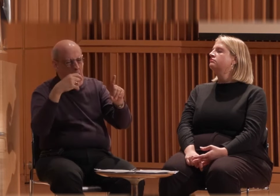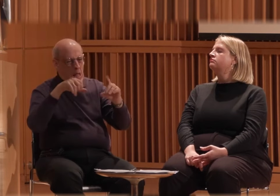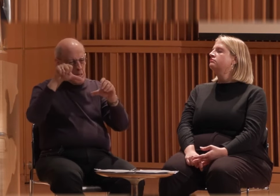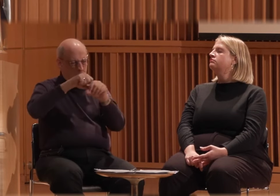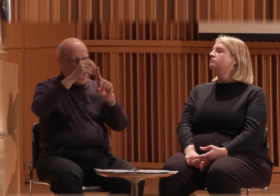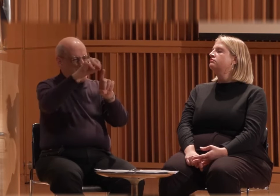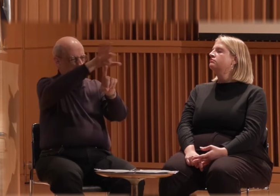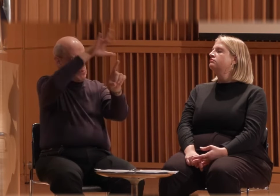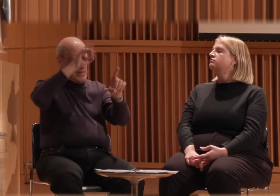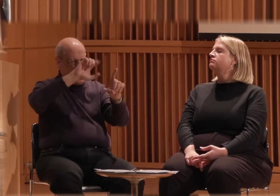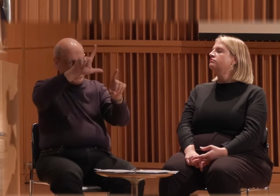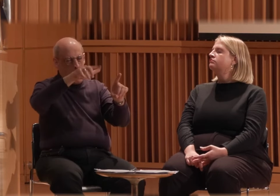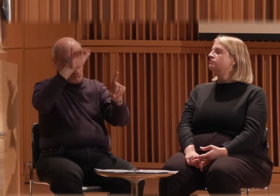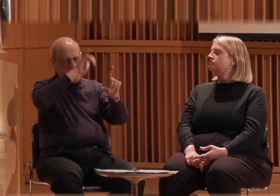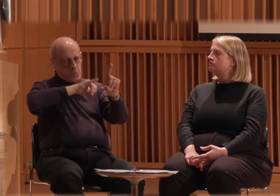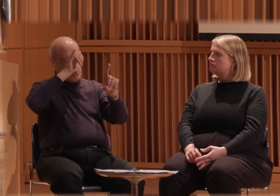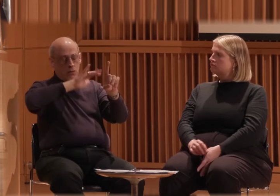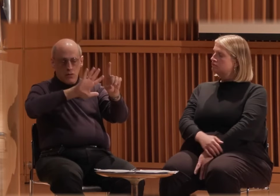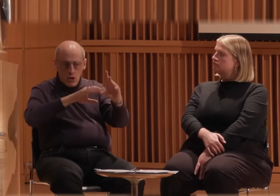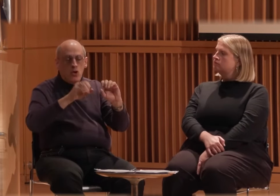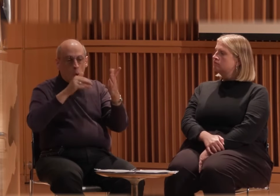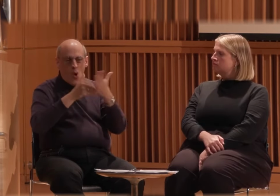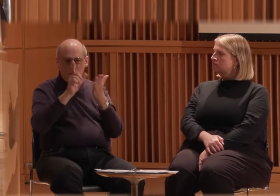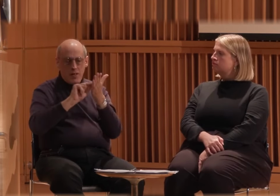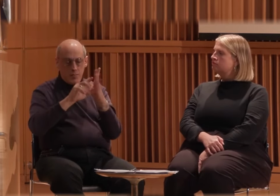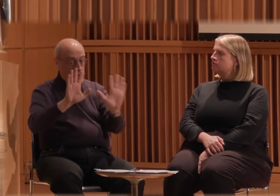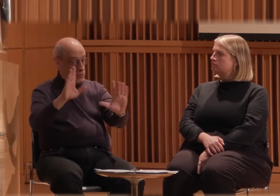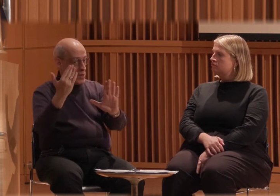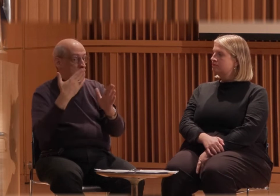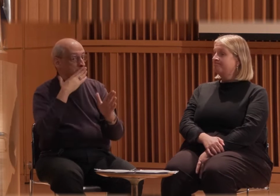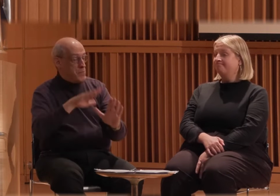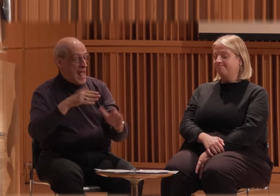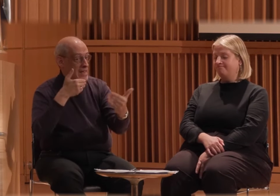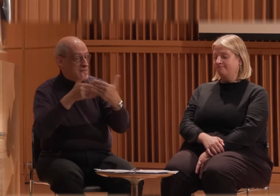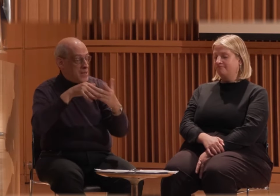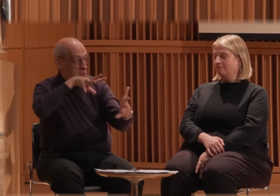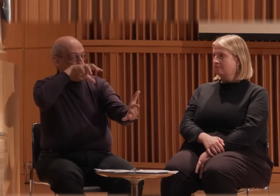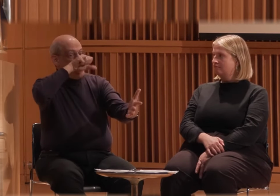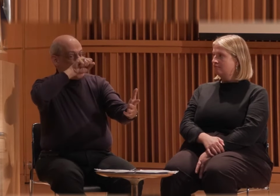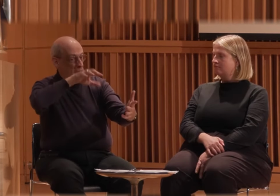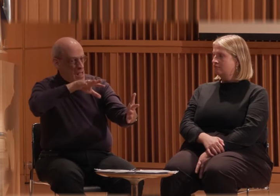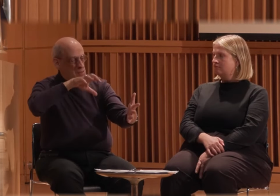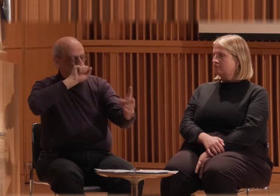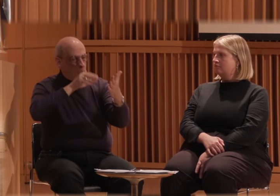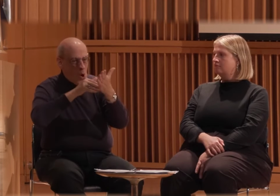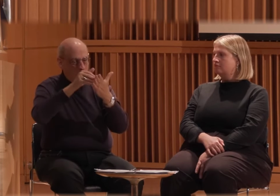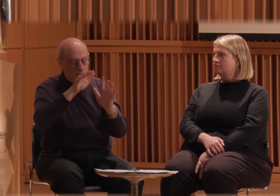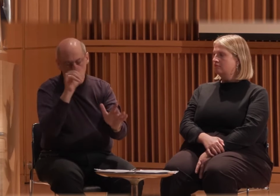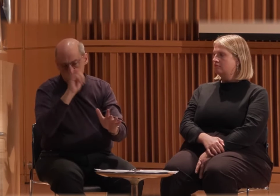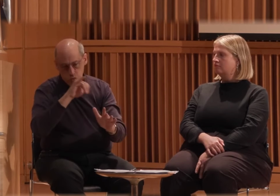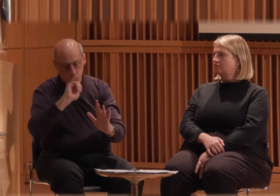fuel, lots of research published on this, but all you need to know is very bad to be near diesel fuel, especially